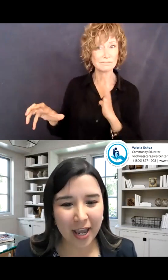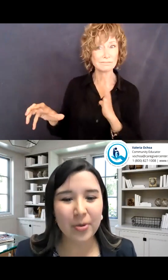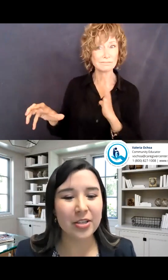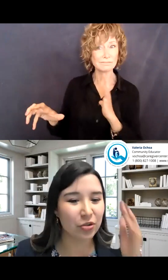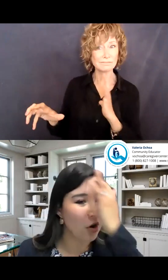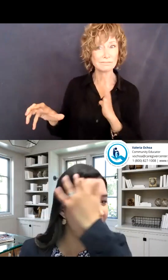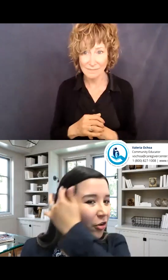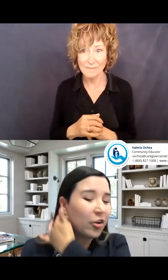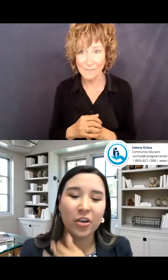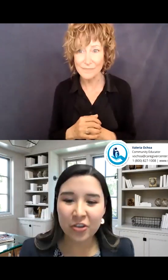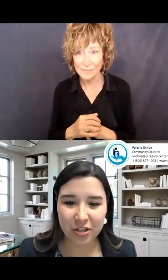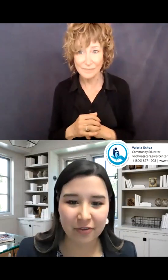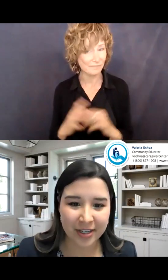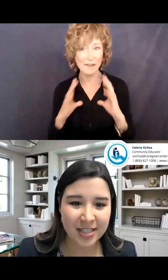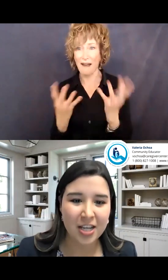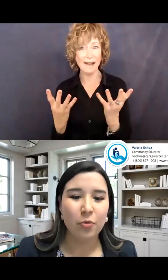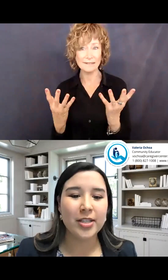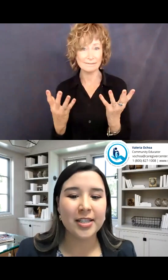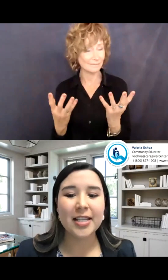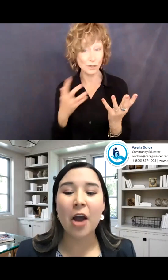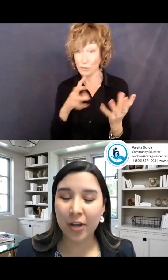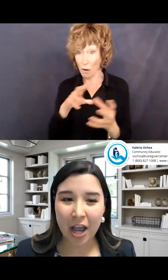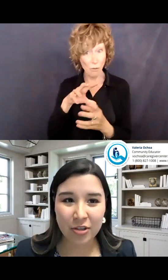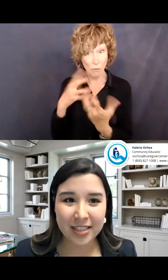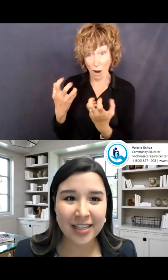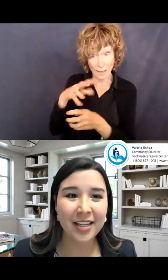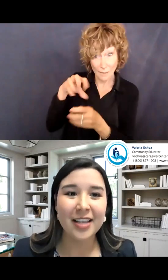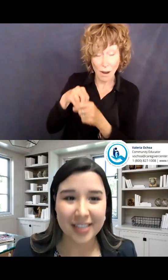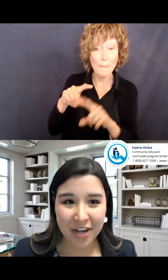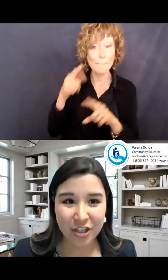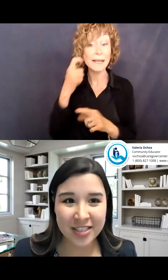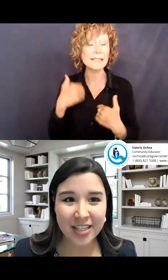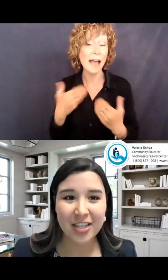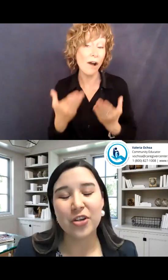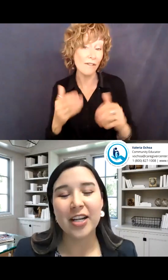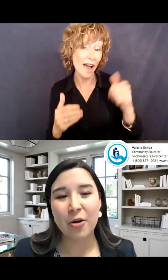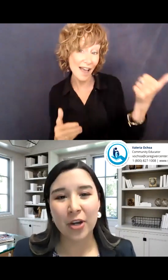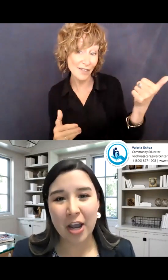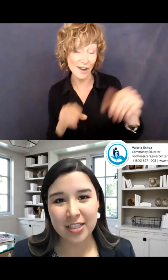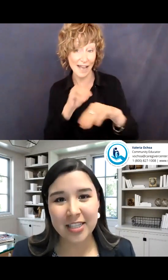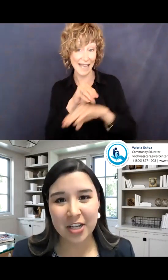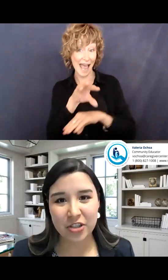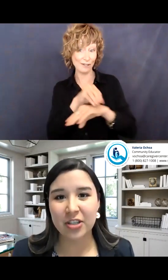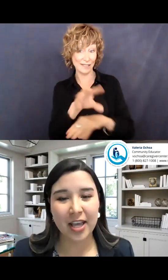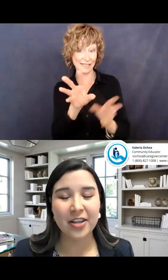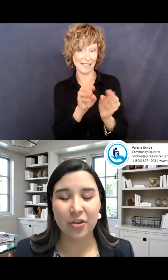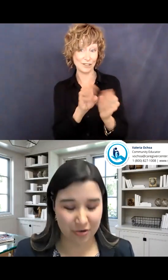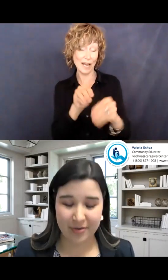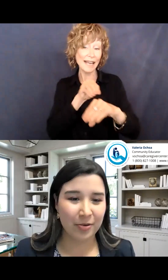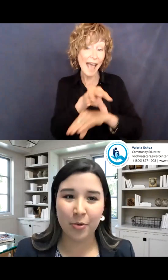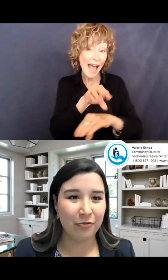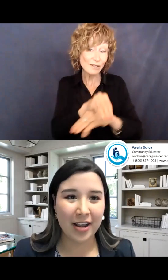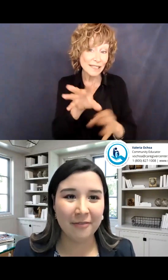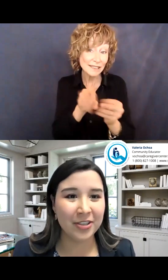100% okay. We do offer another service, which is our counseling sessions. During our counseling sessions, again,